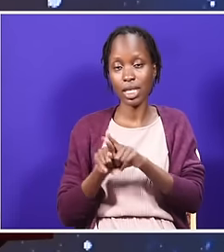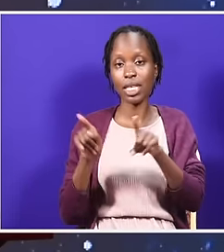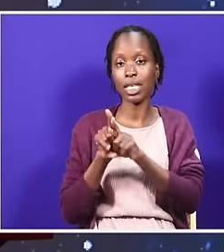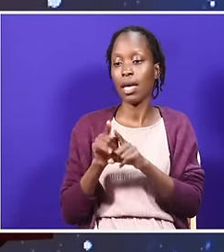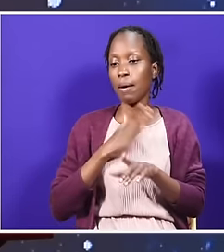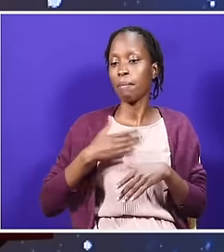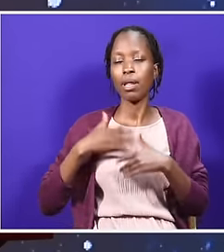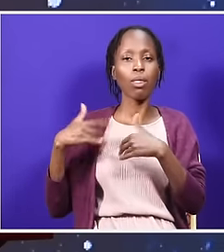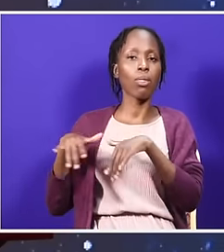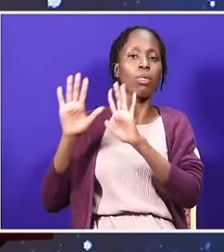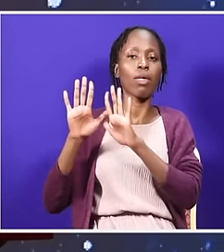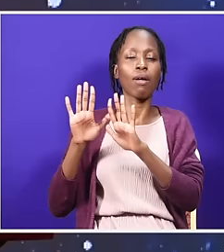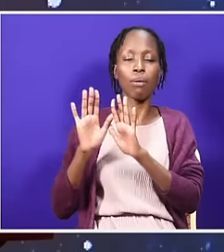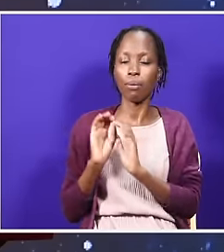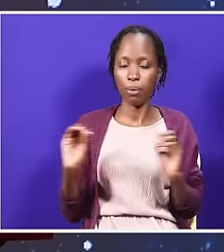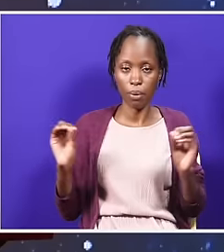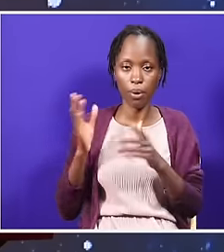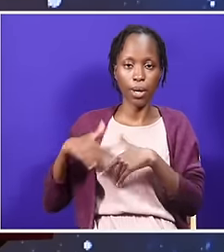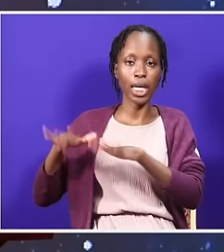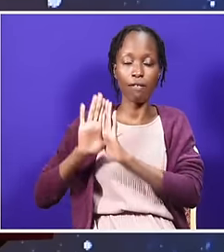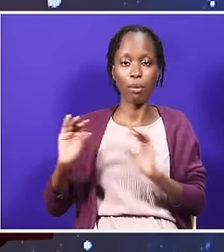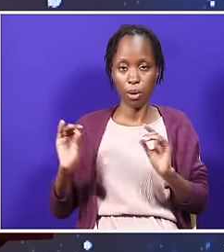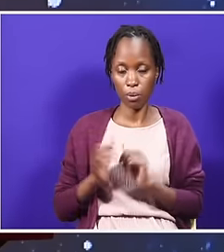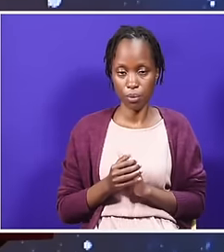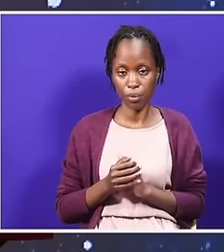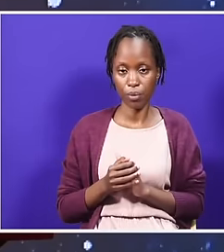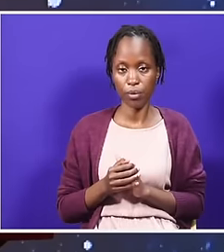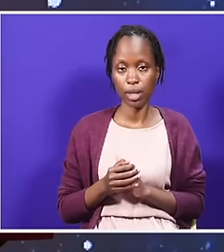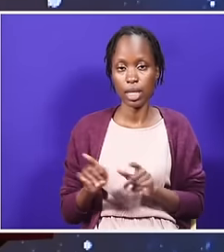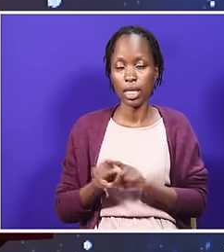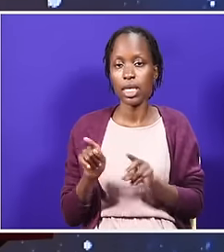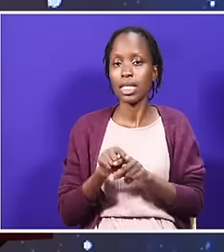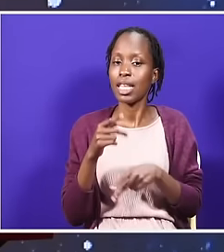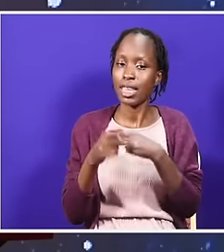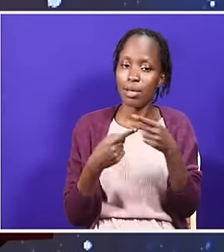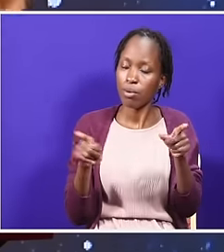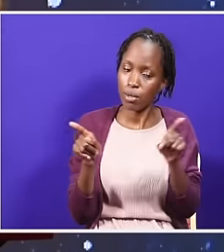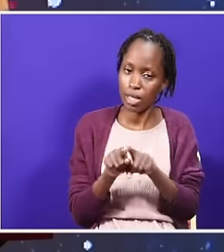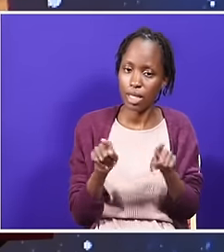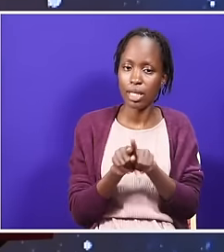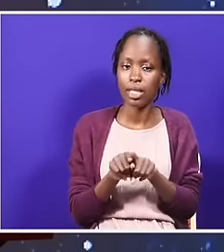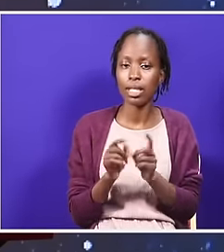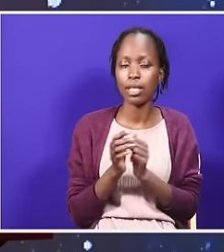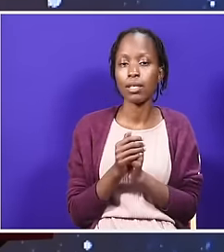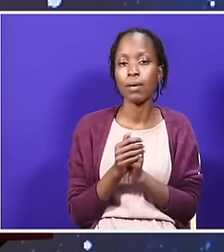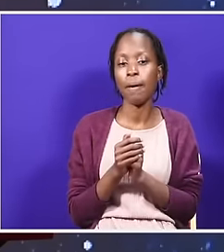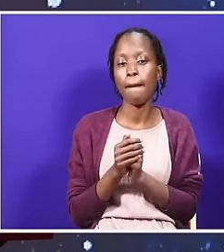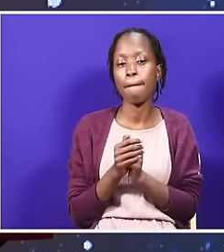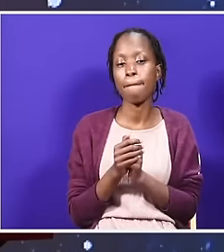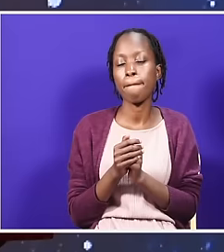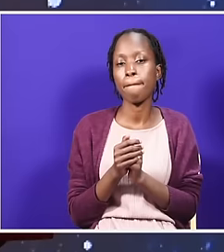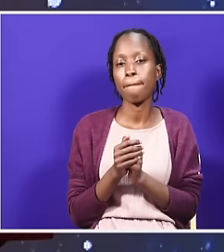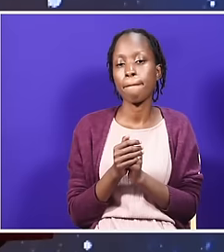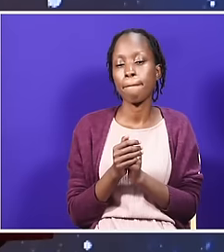don't give up. Don't give up. And the process was the same. This is your dine-in